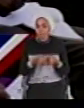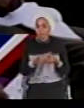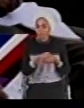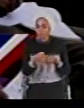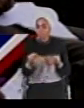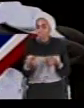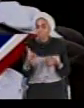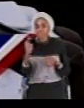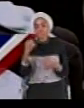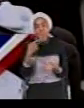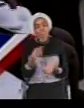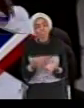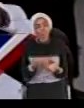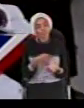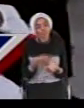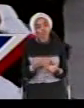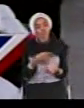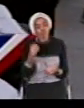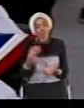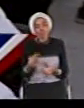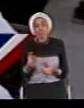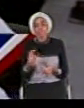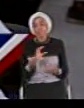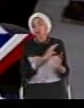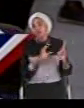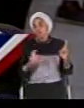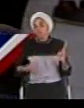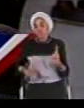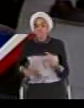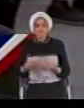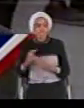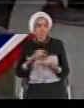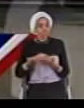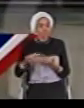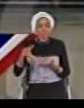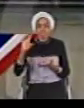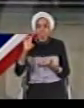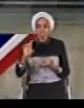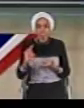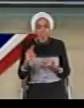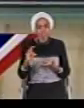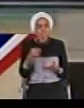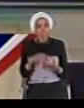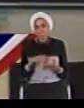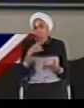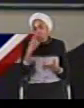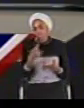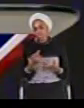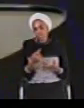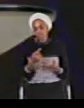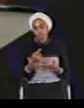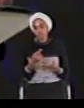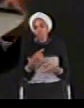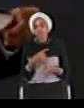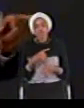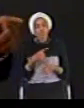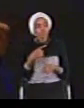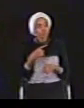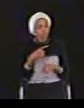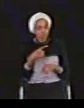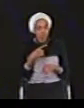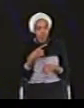pervert the gospel of Christ. Verse 8. It says, but though